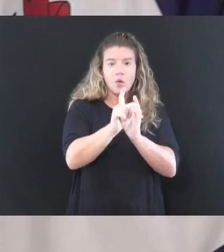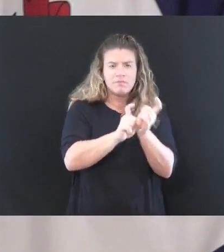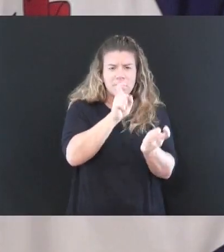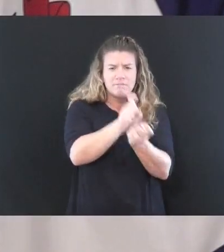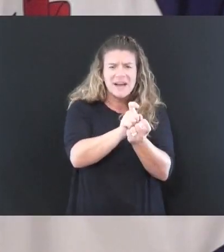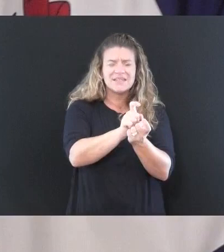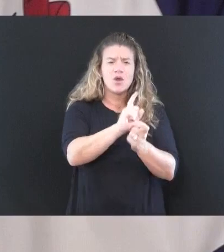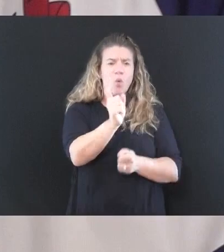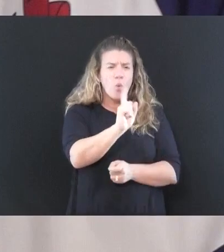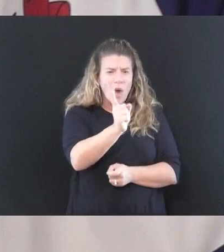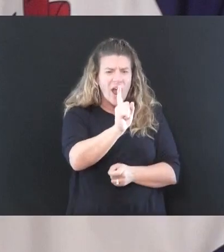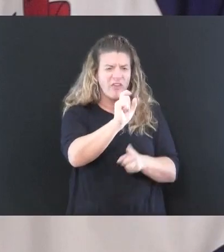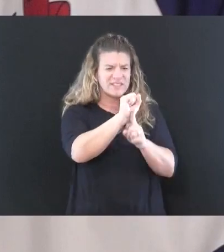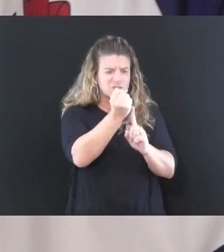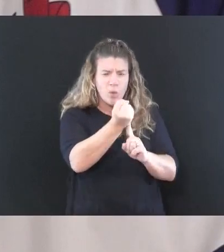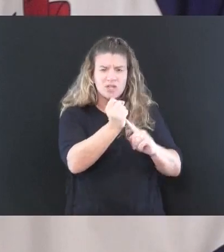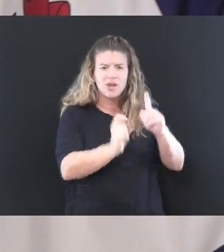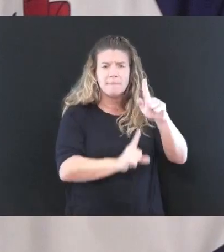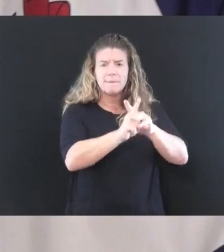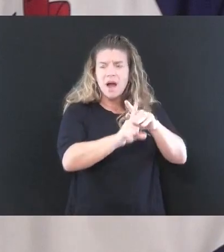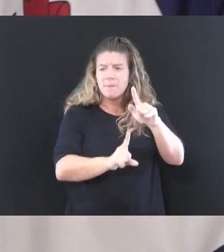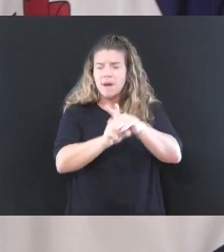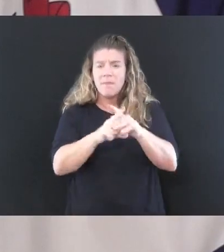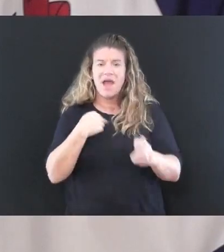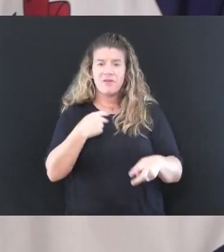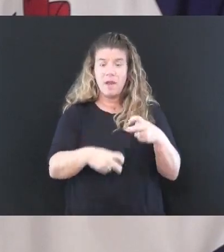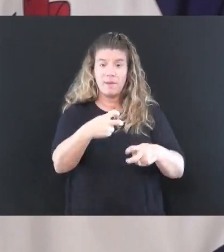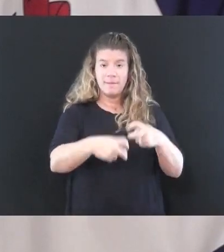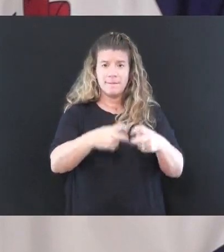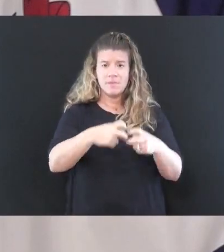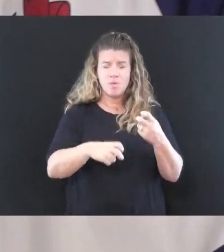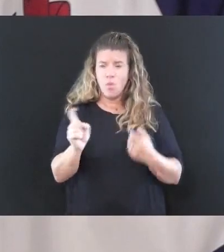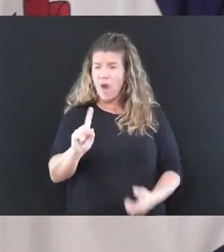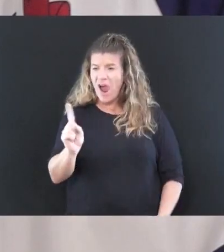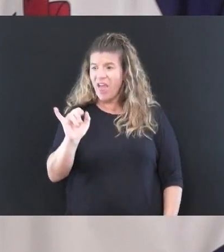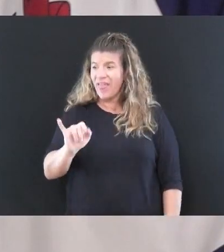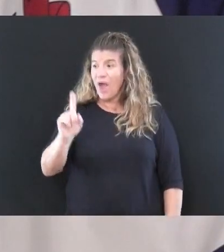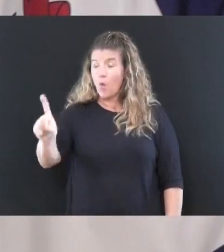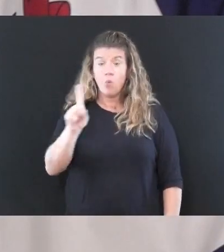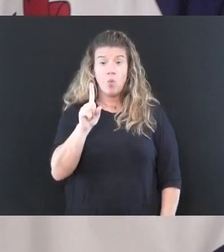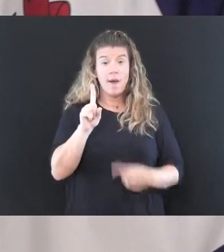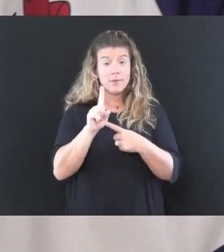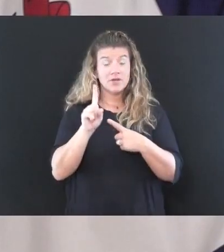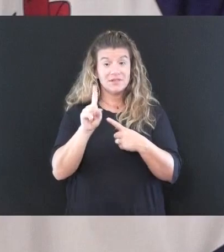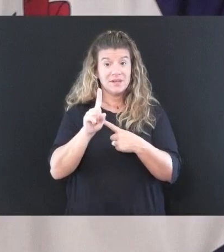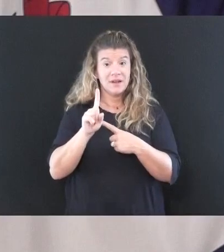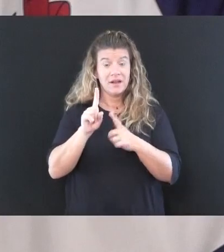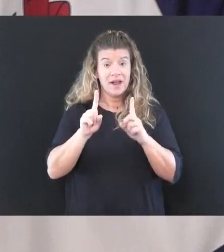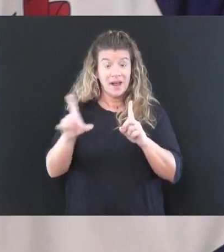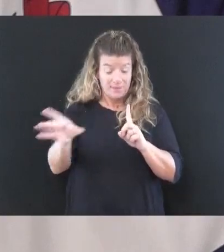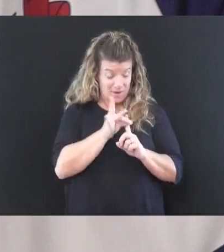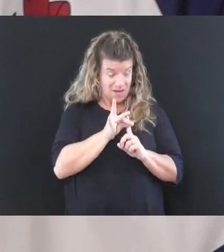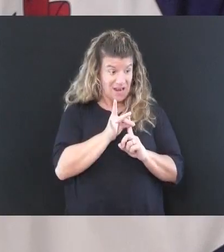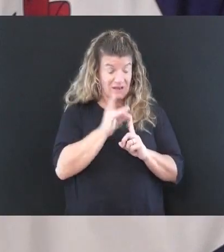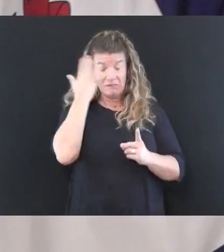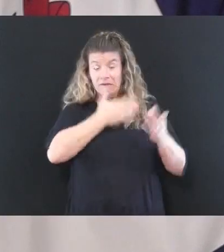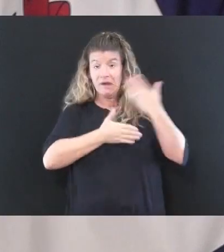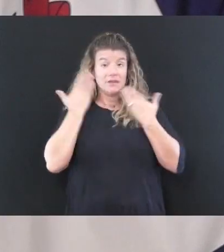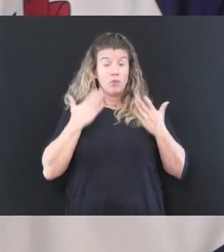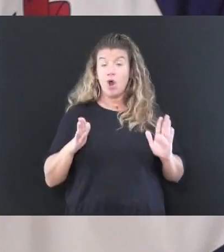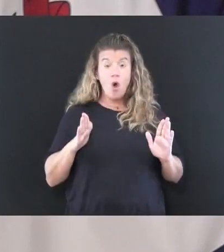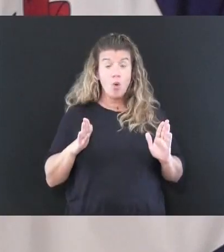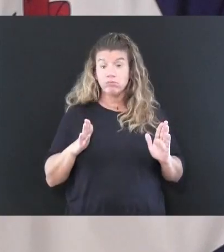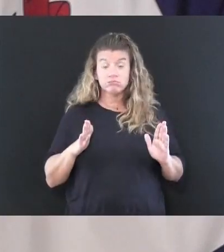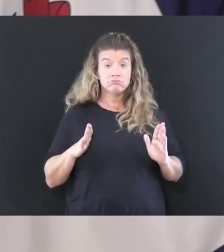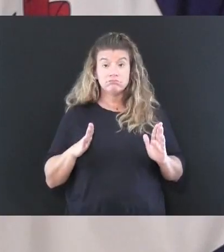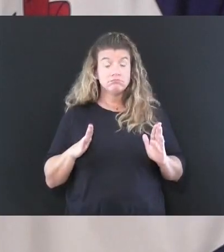some situations to where we have a person that is absolutely asymptomatic. In other words, that they